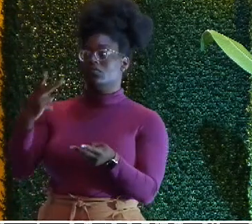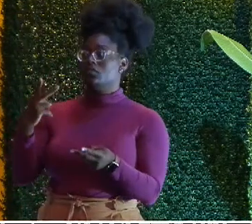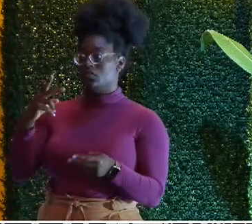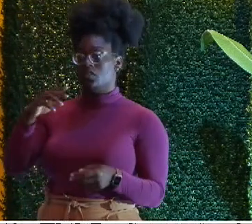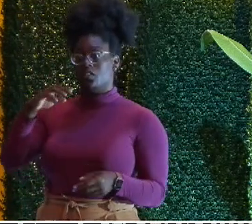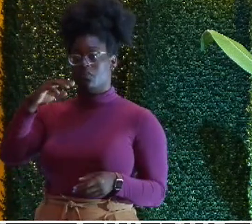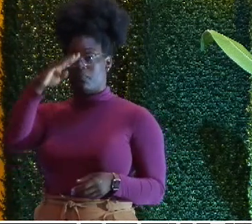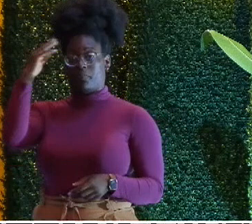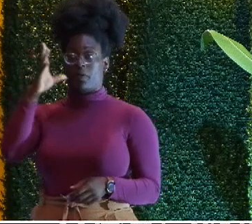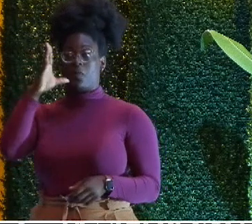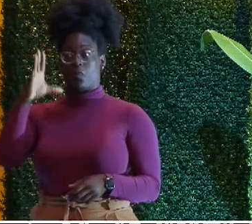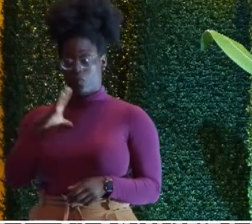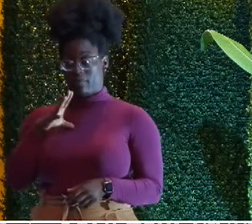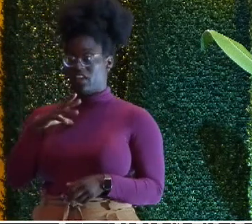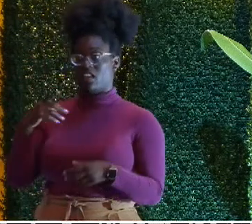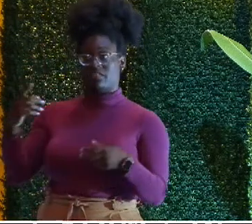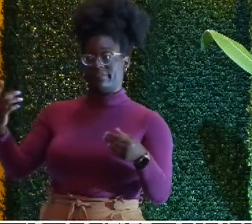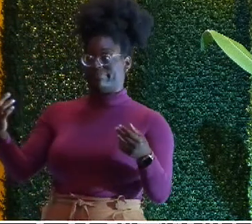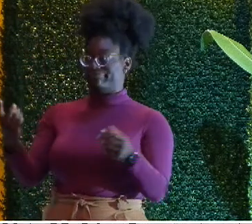that we find a way